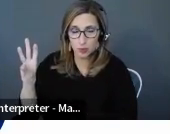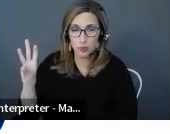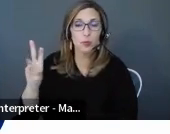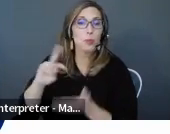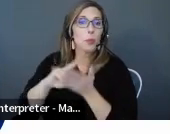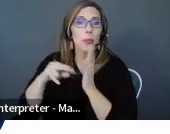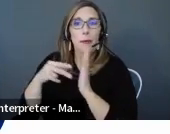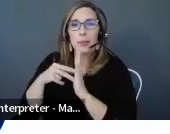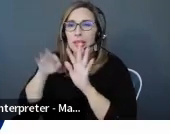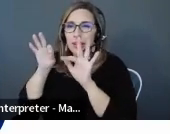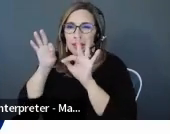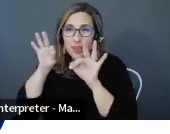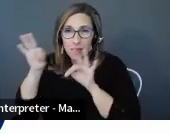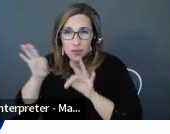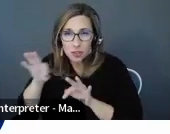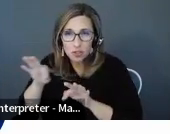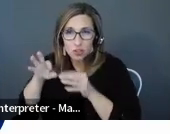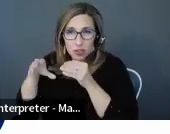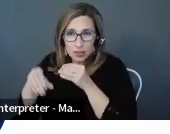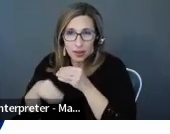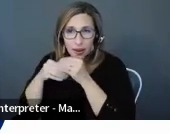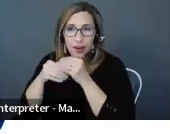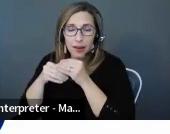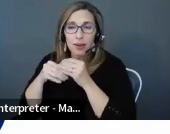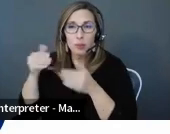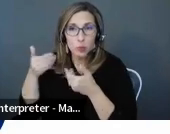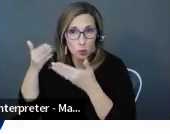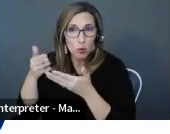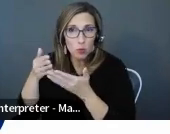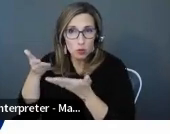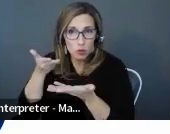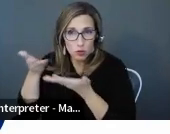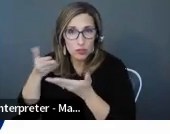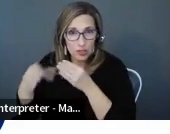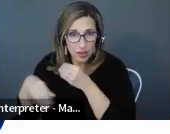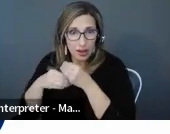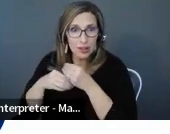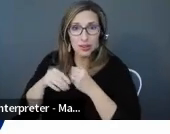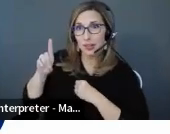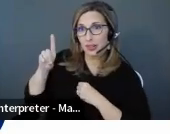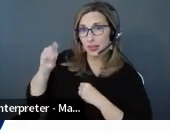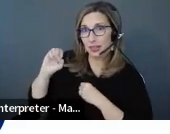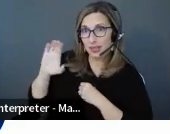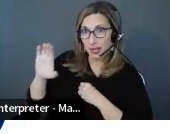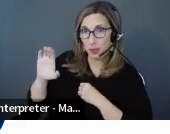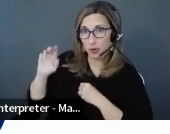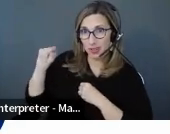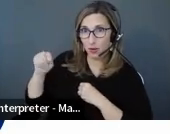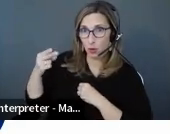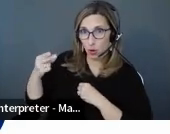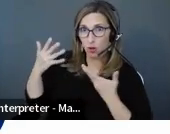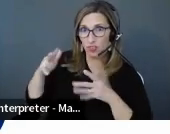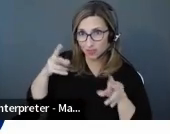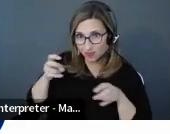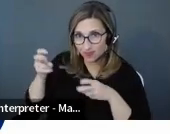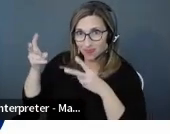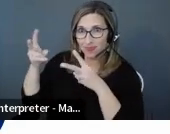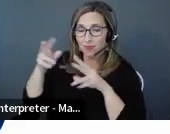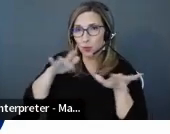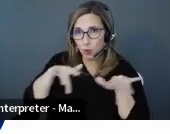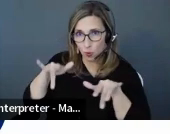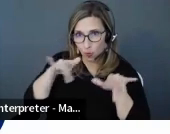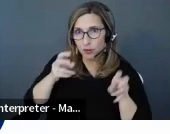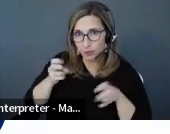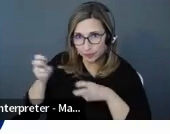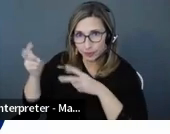definitions for proposed CSW services, materials from the December town hall, such as the recording and the slide deck, as well as a